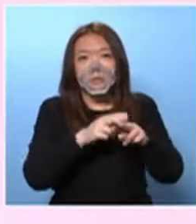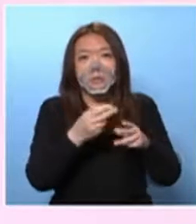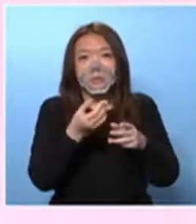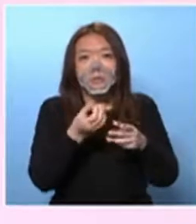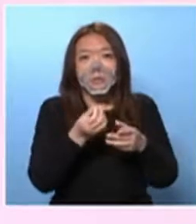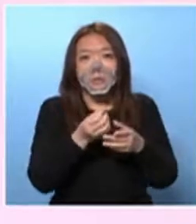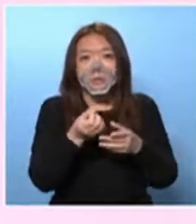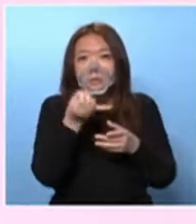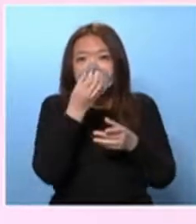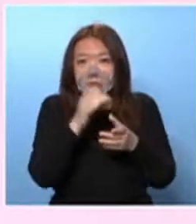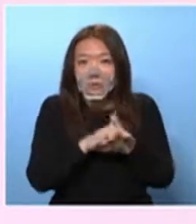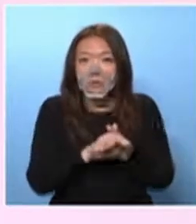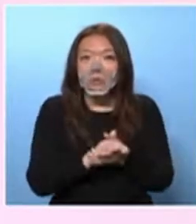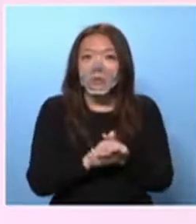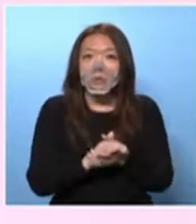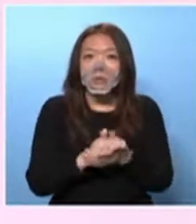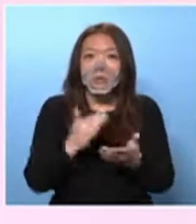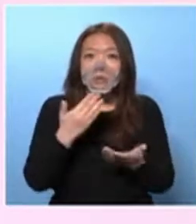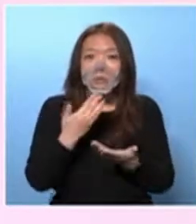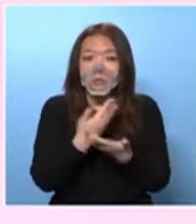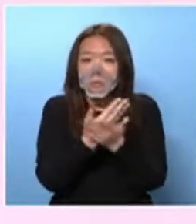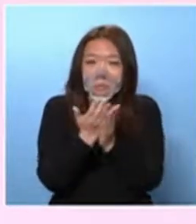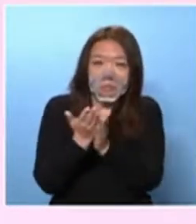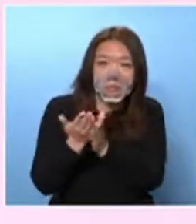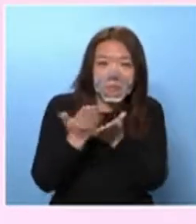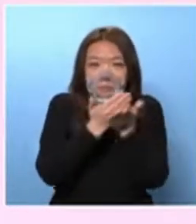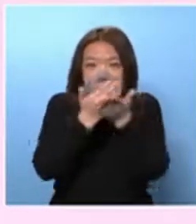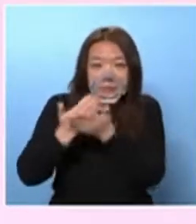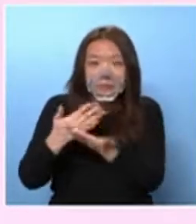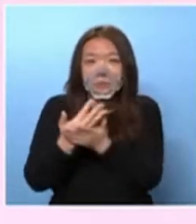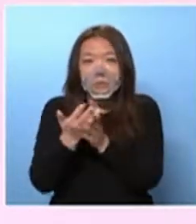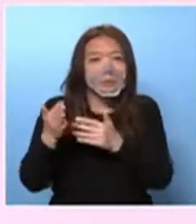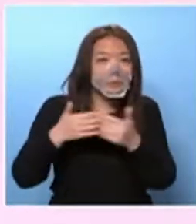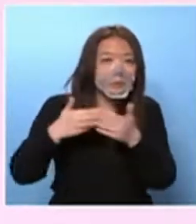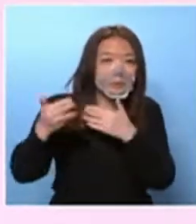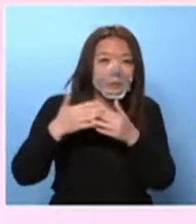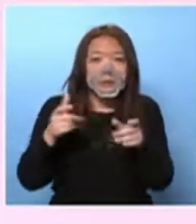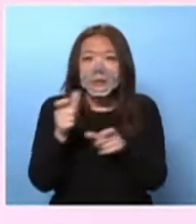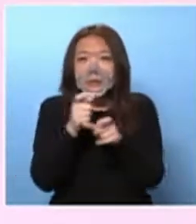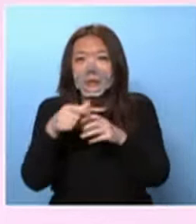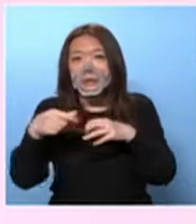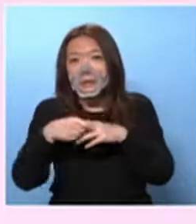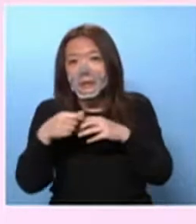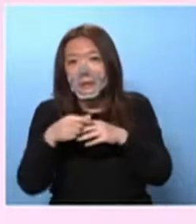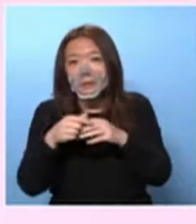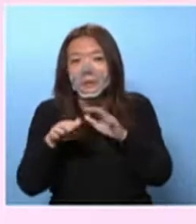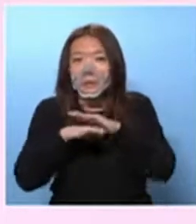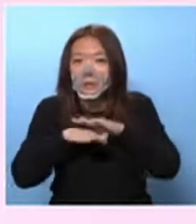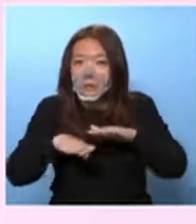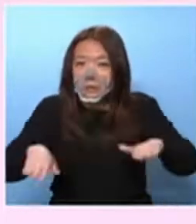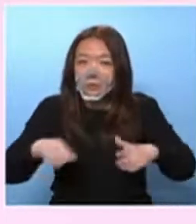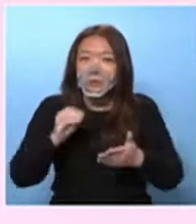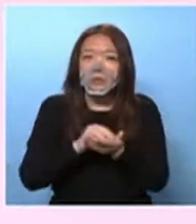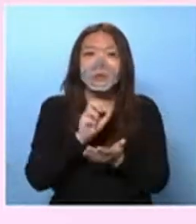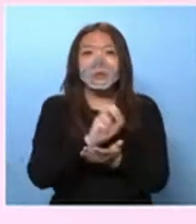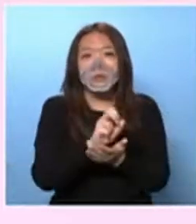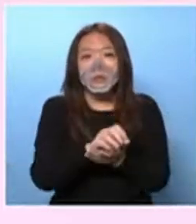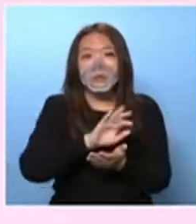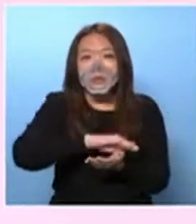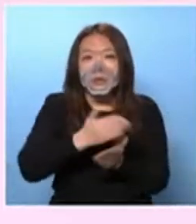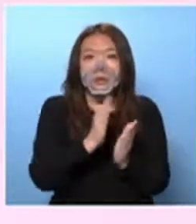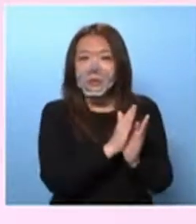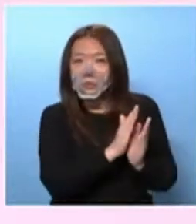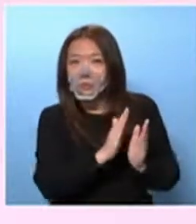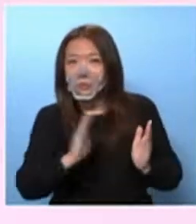its economic and financial conditions remaining largely stable. Yet, amid the adversities, many